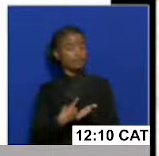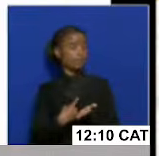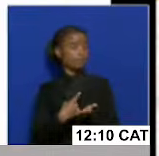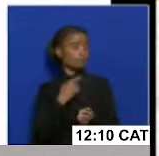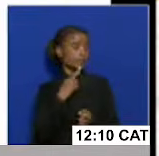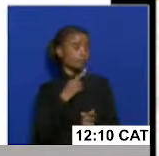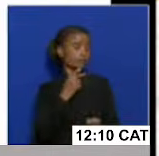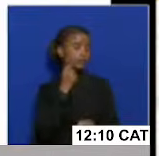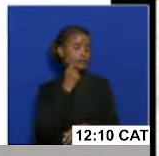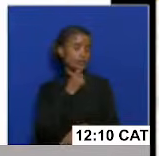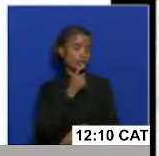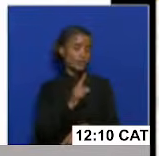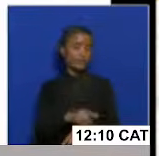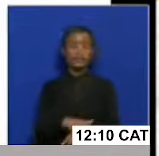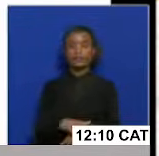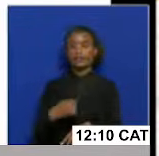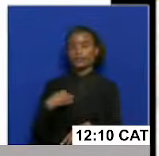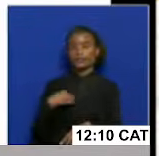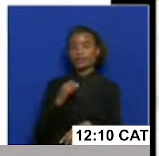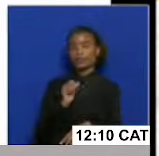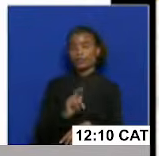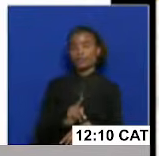Okay, I said hi.